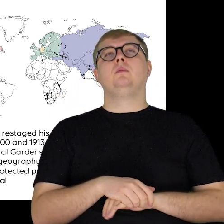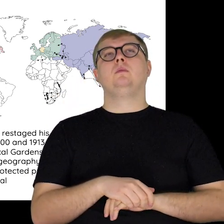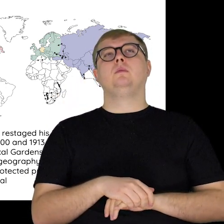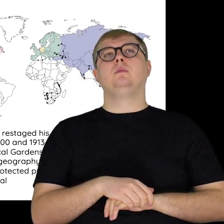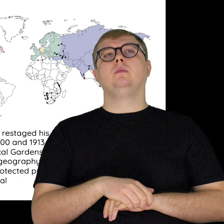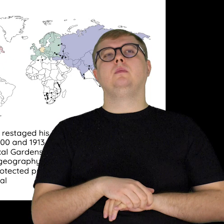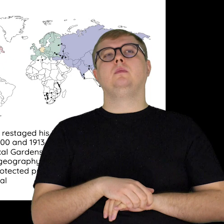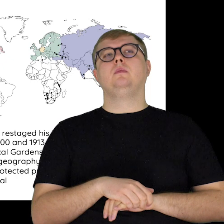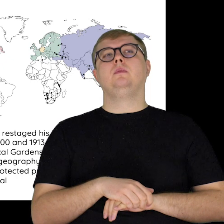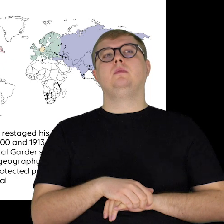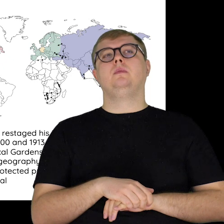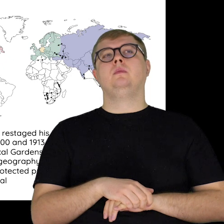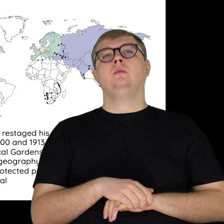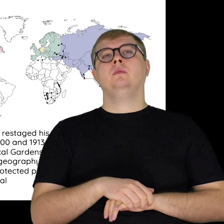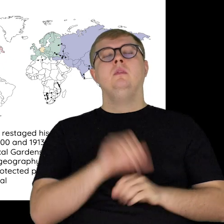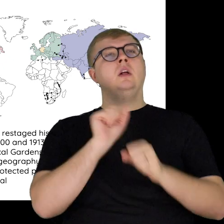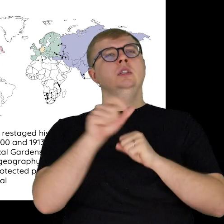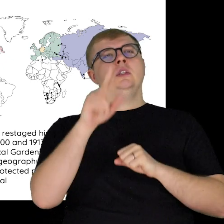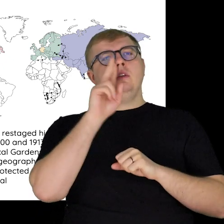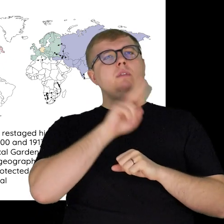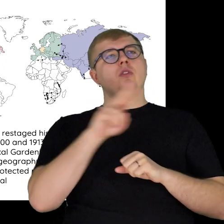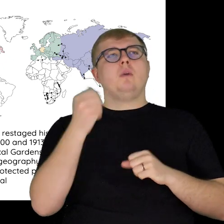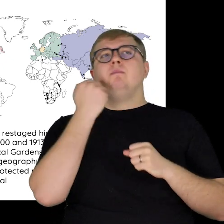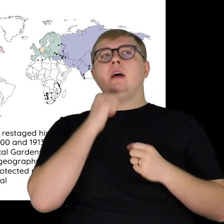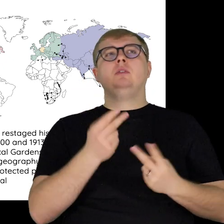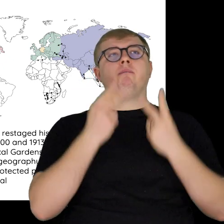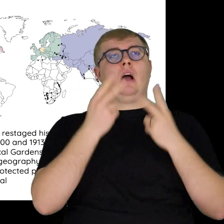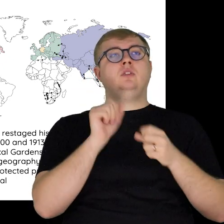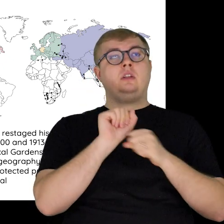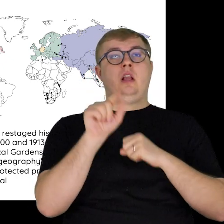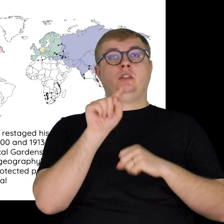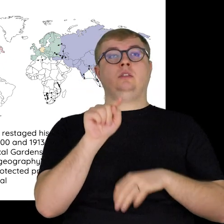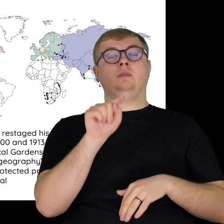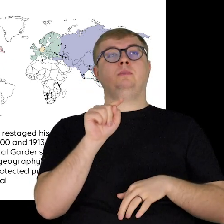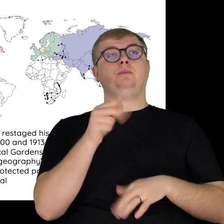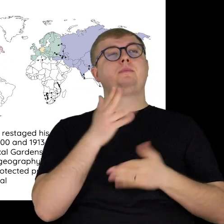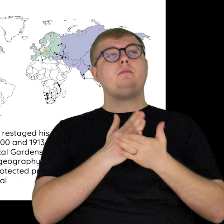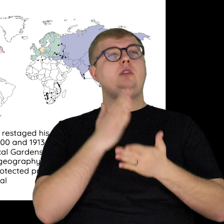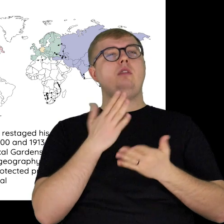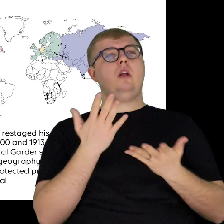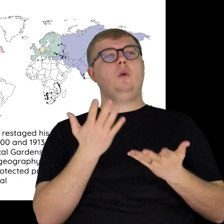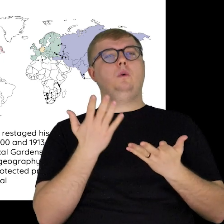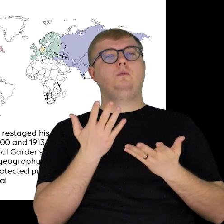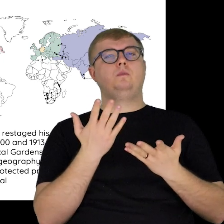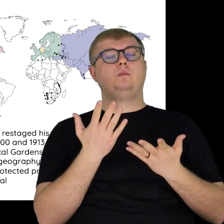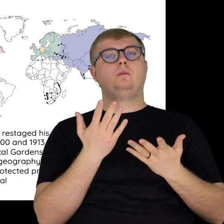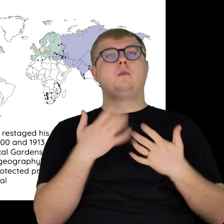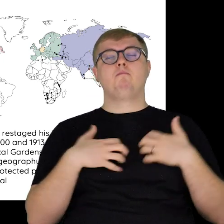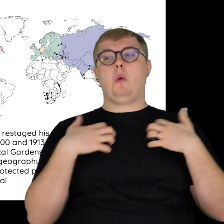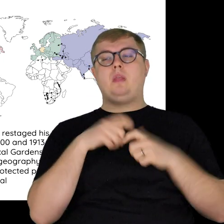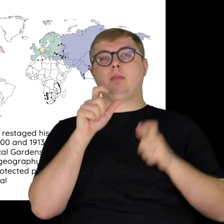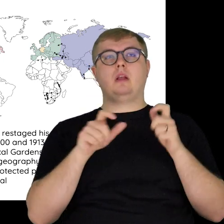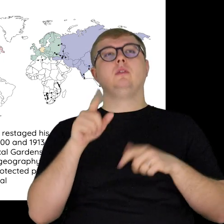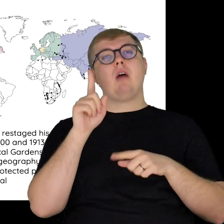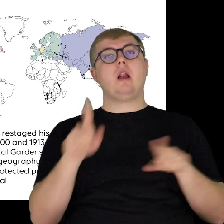that scene becomes very important, and it becomes important not only for the botanists, let's say in the garden, or those kind of